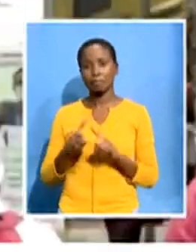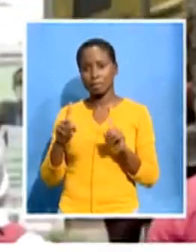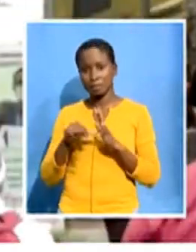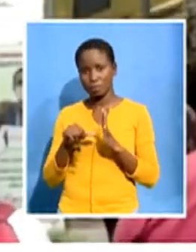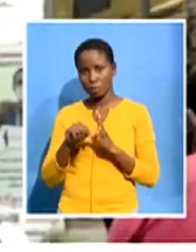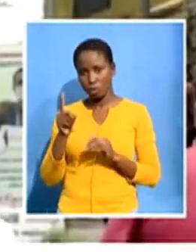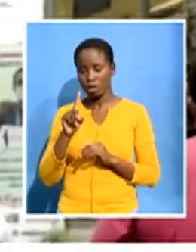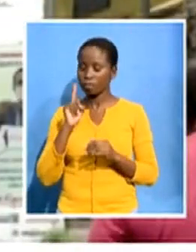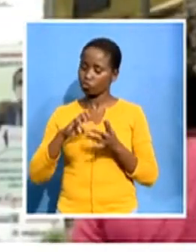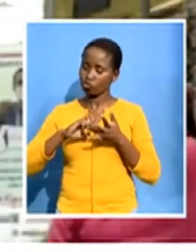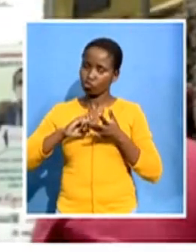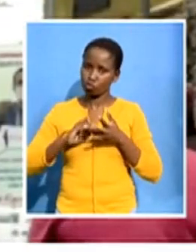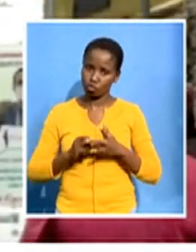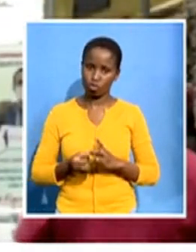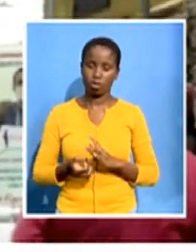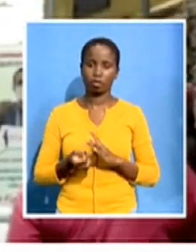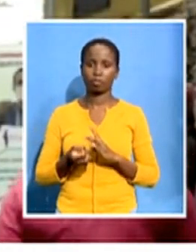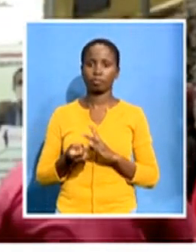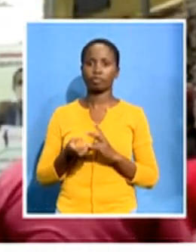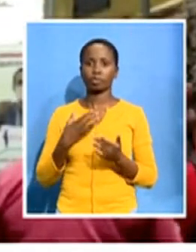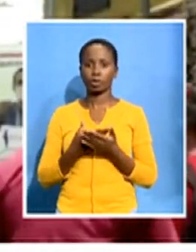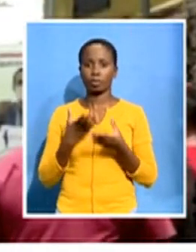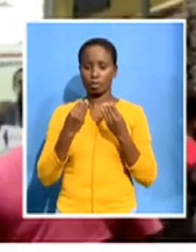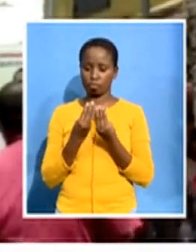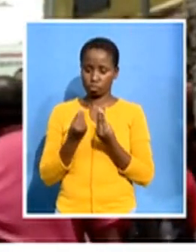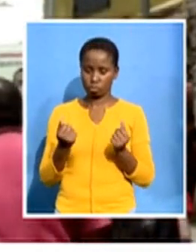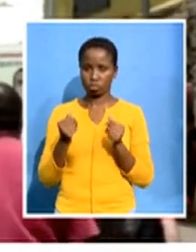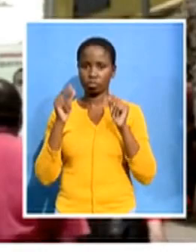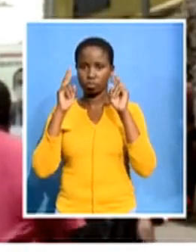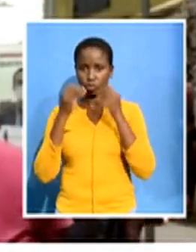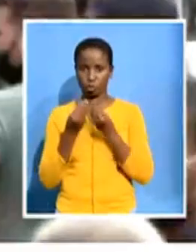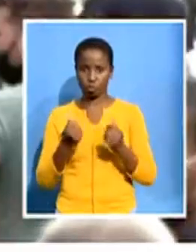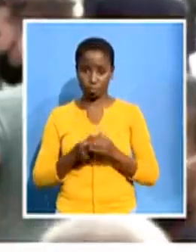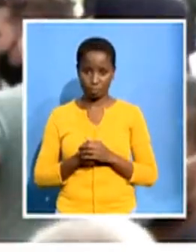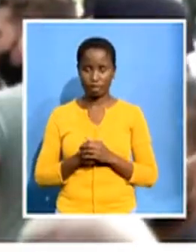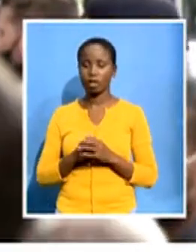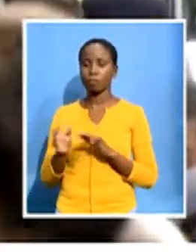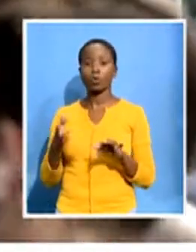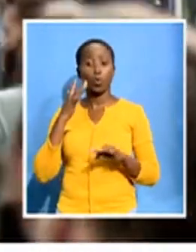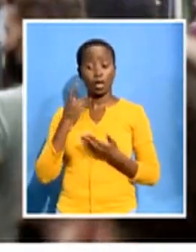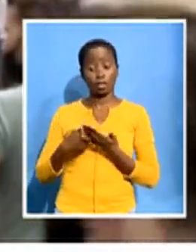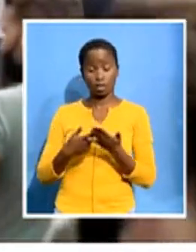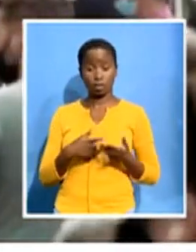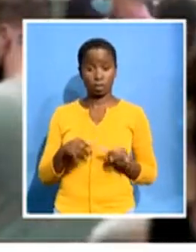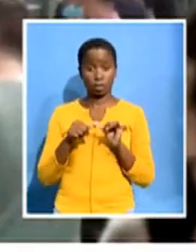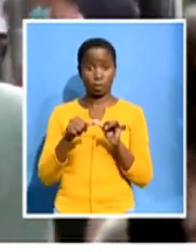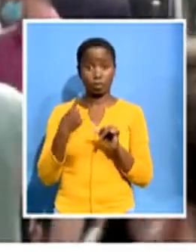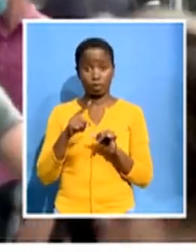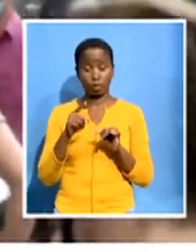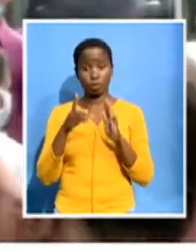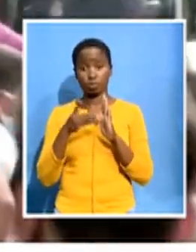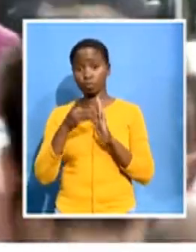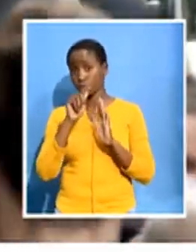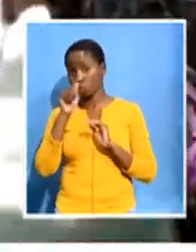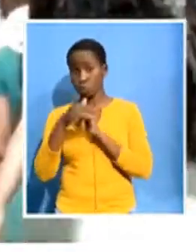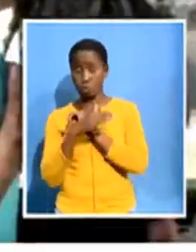issue. And while that discussion rages mainly in the developed world, spare thought for the vast majority around